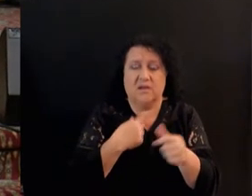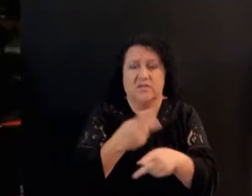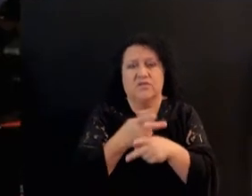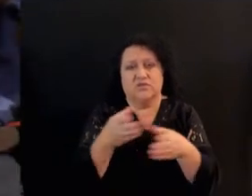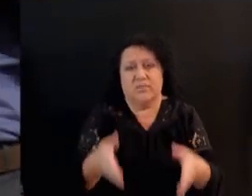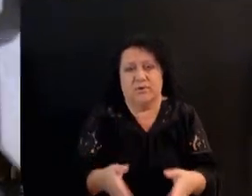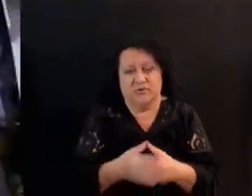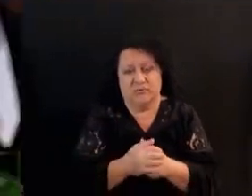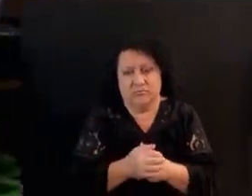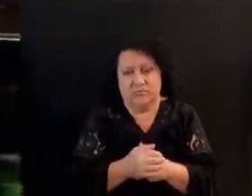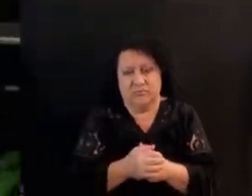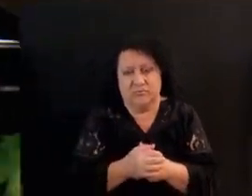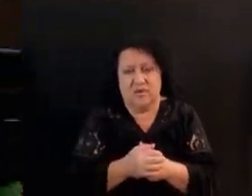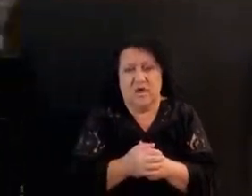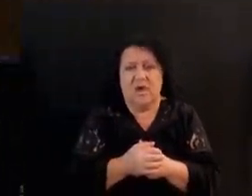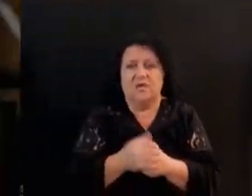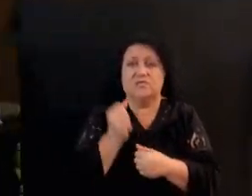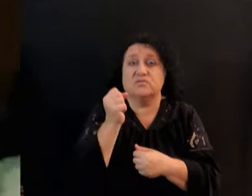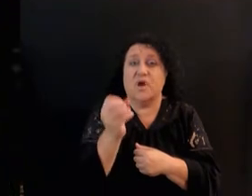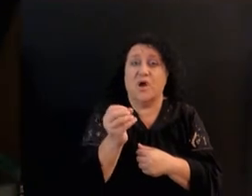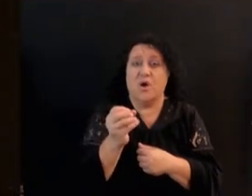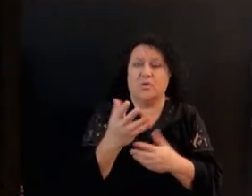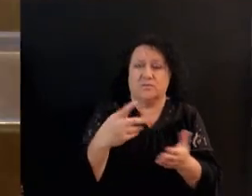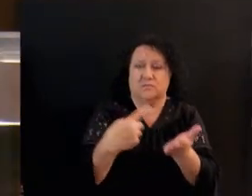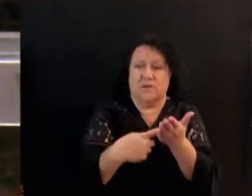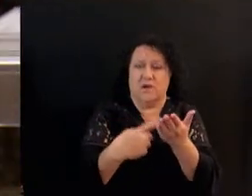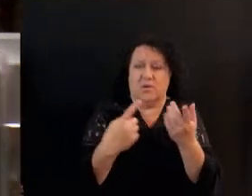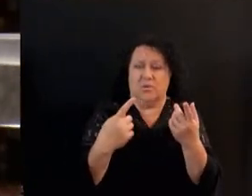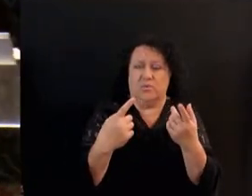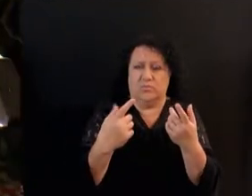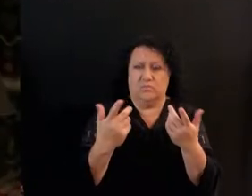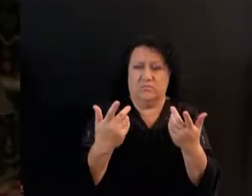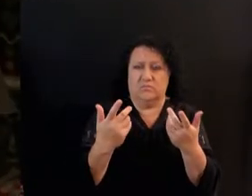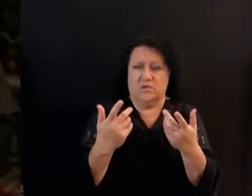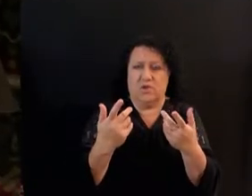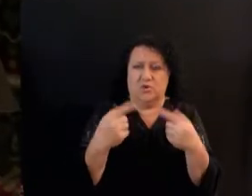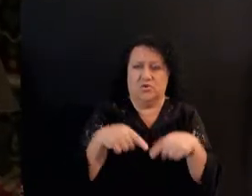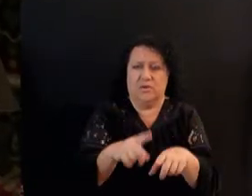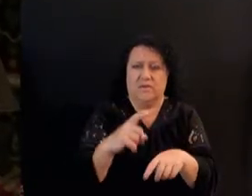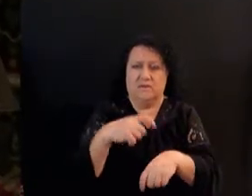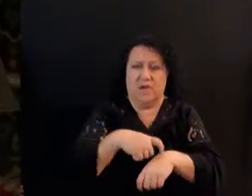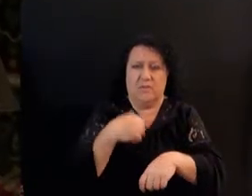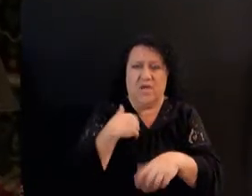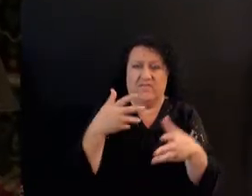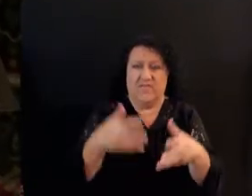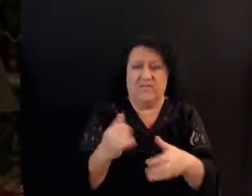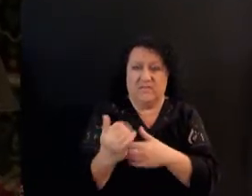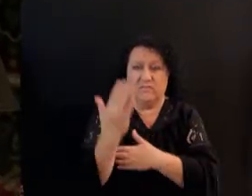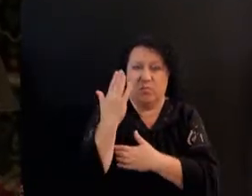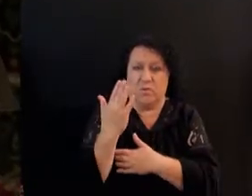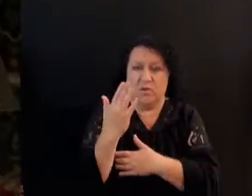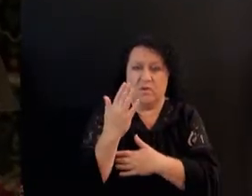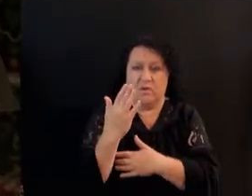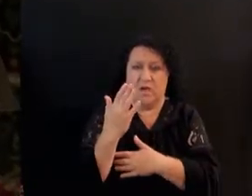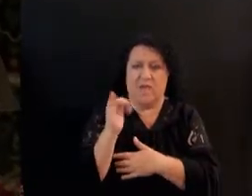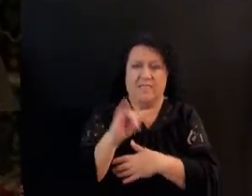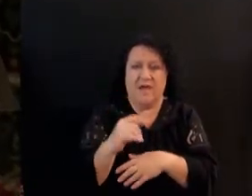And so let's talk a little bit about, in the time we have left this morning, who that shepherd is.